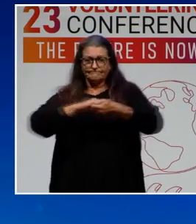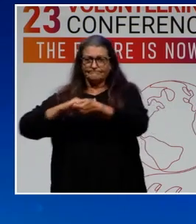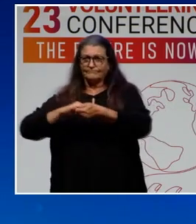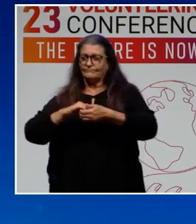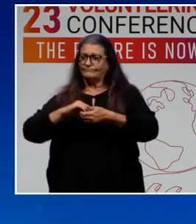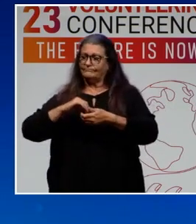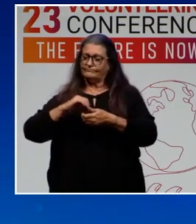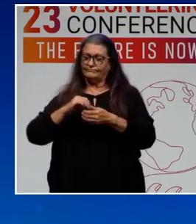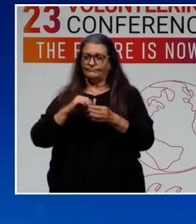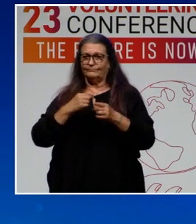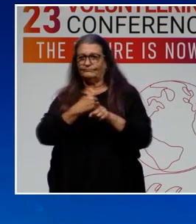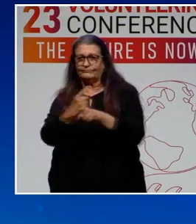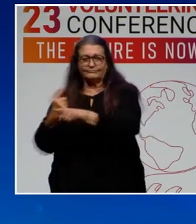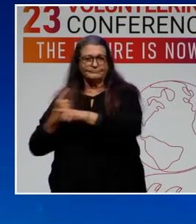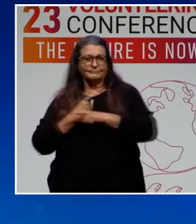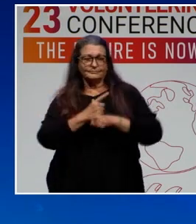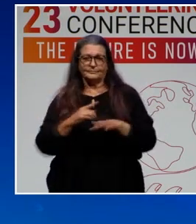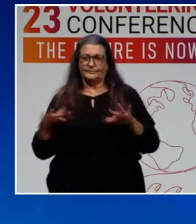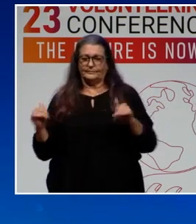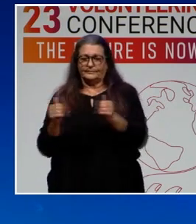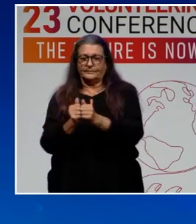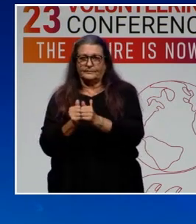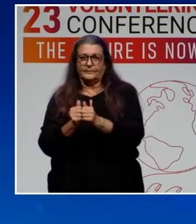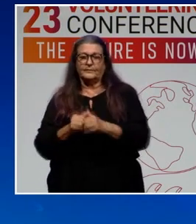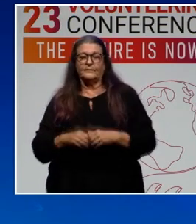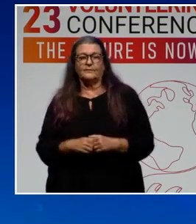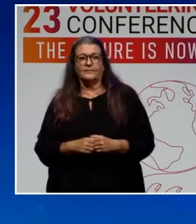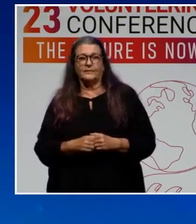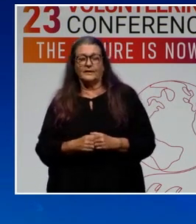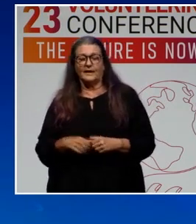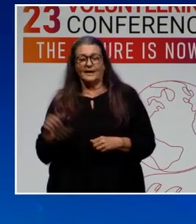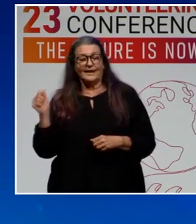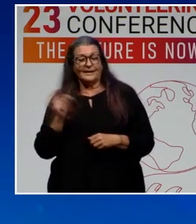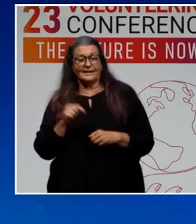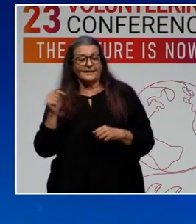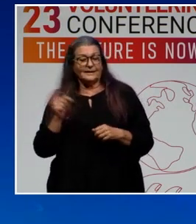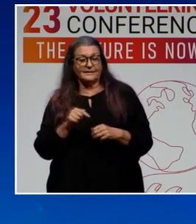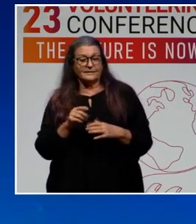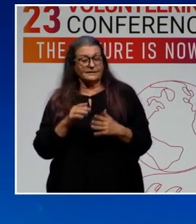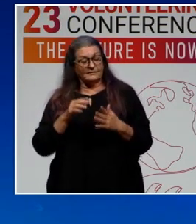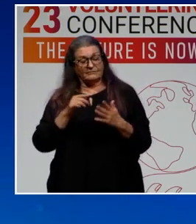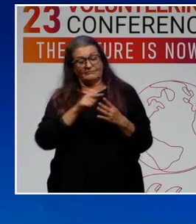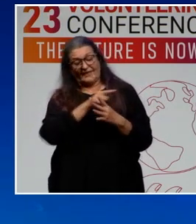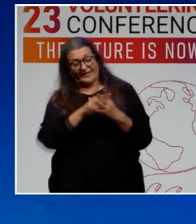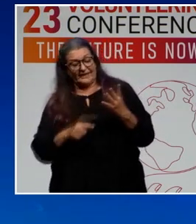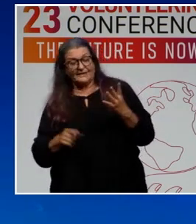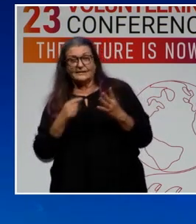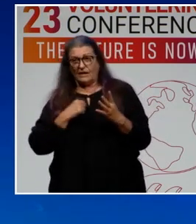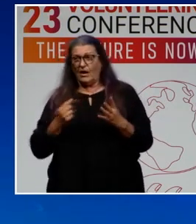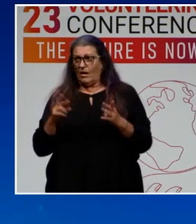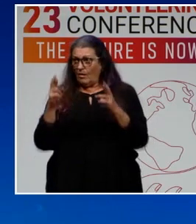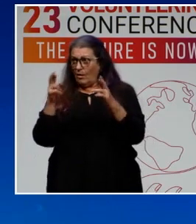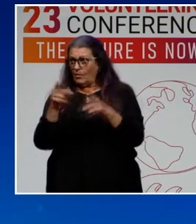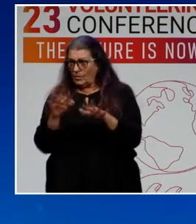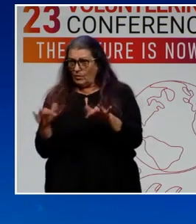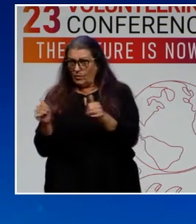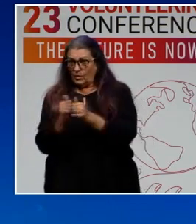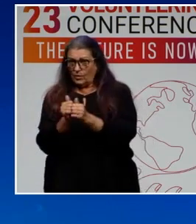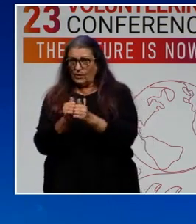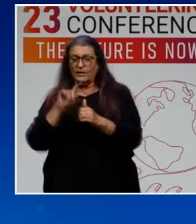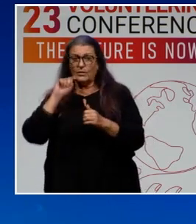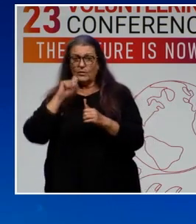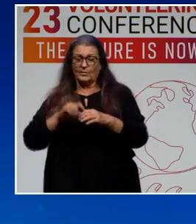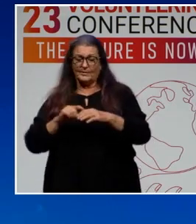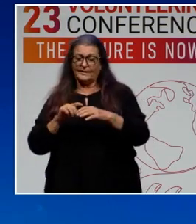me that these are the right objectives to underpin a 10-year national strategy. Now that